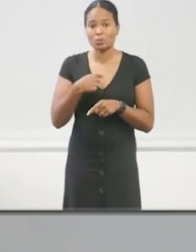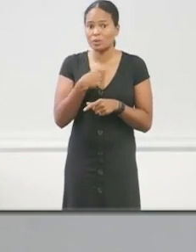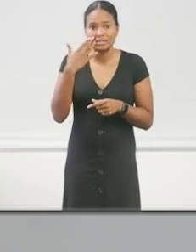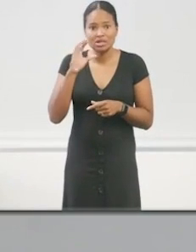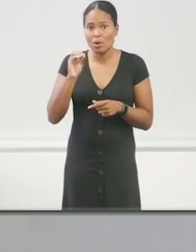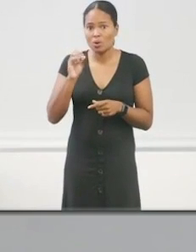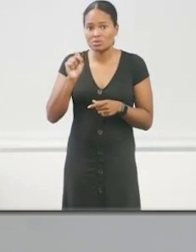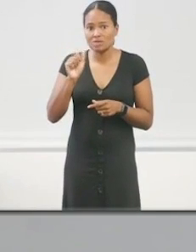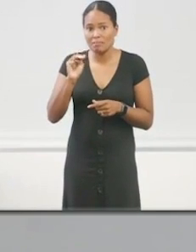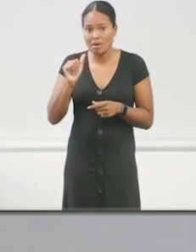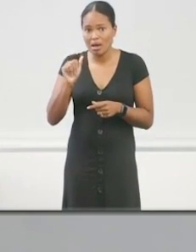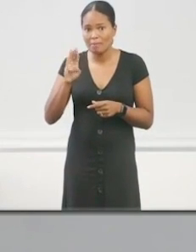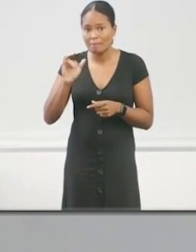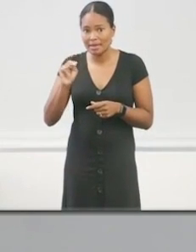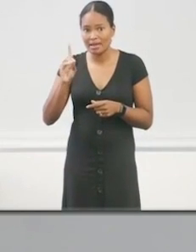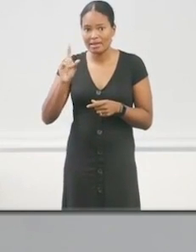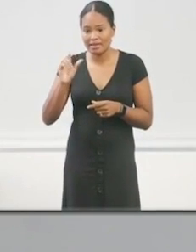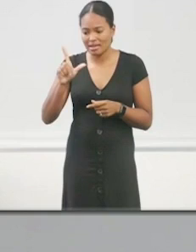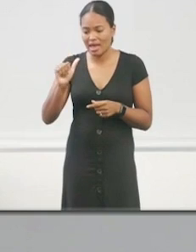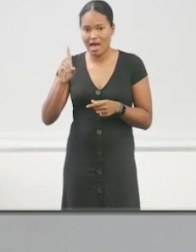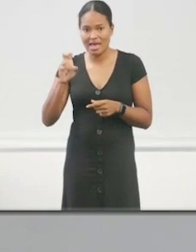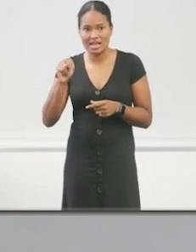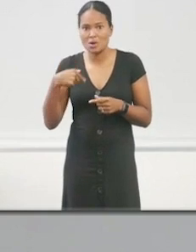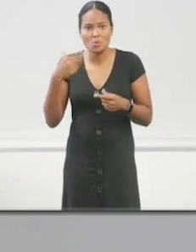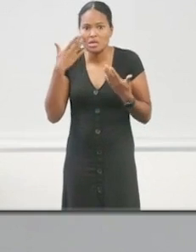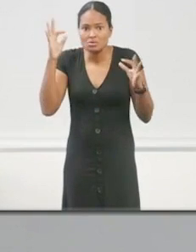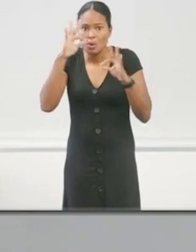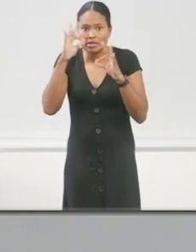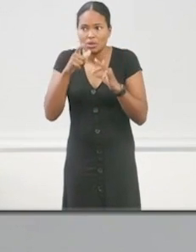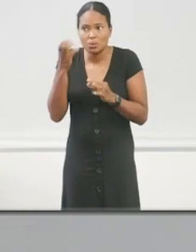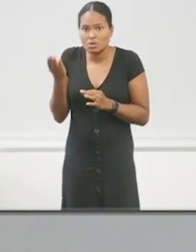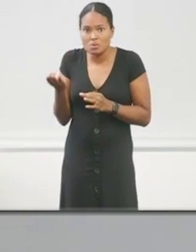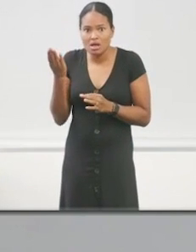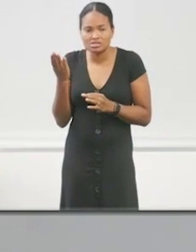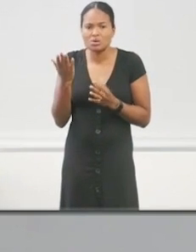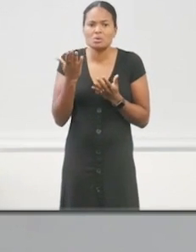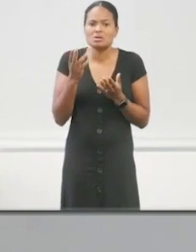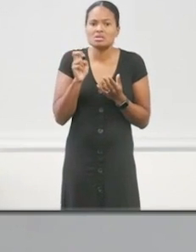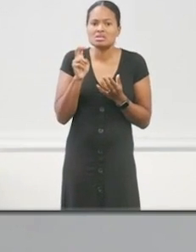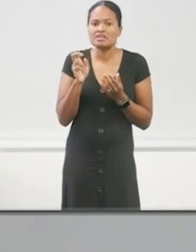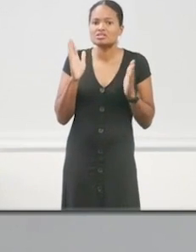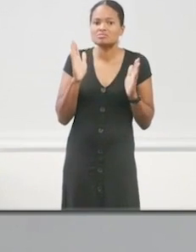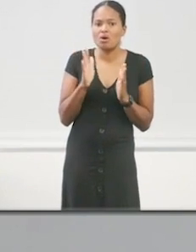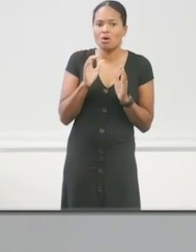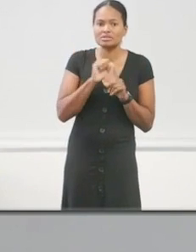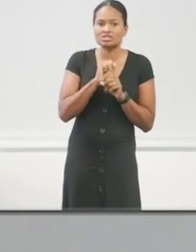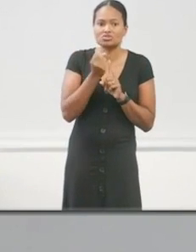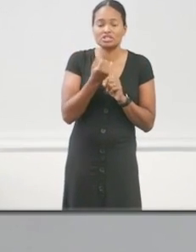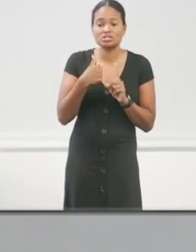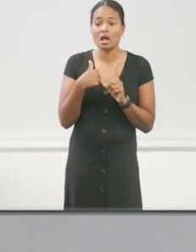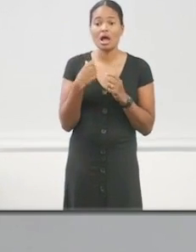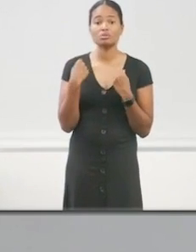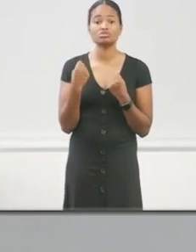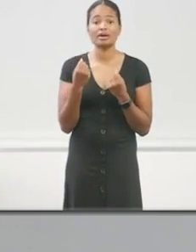didn't know anything then. But even in small situations, about 15 years ago, I was driving